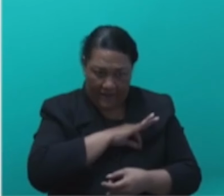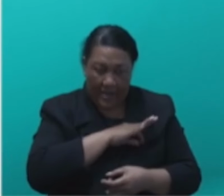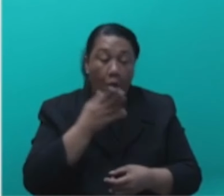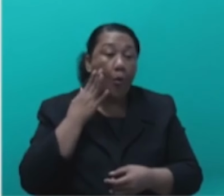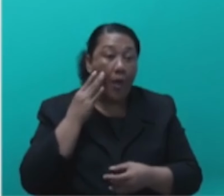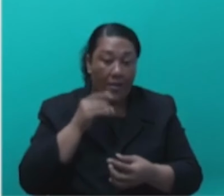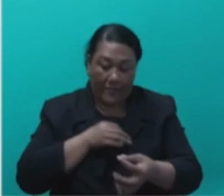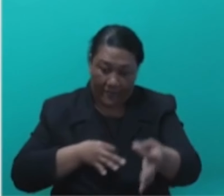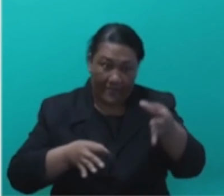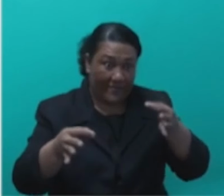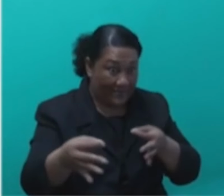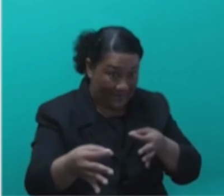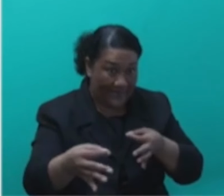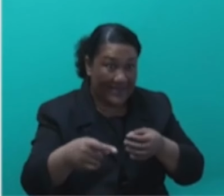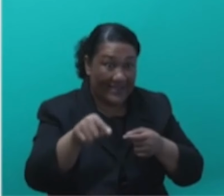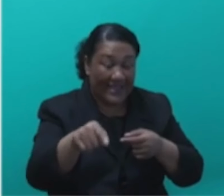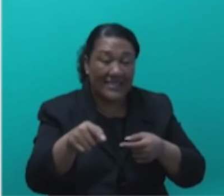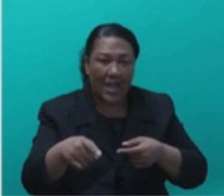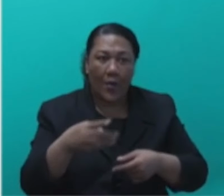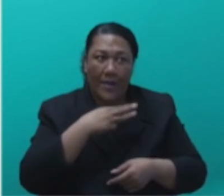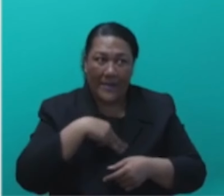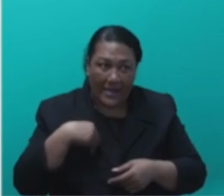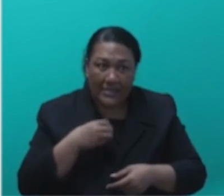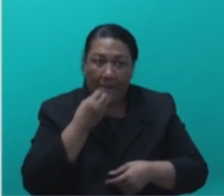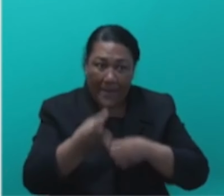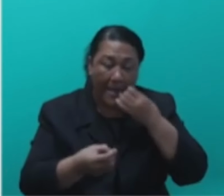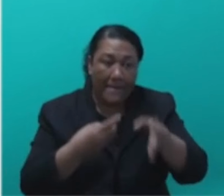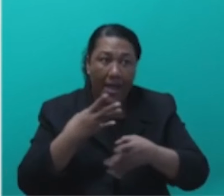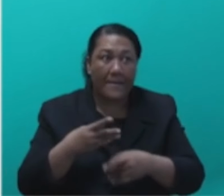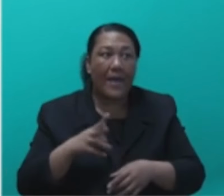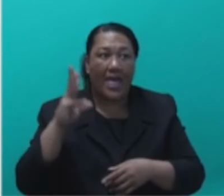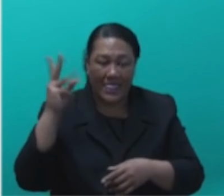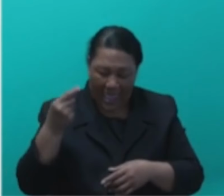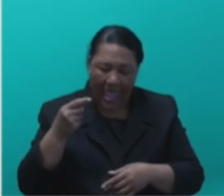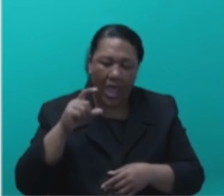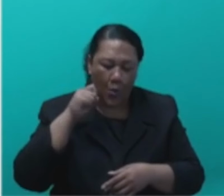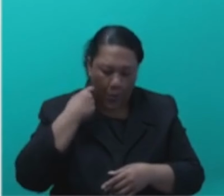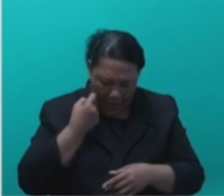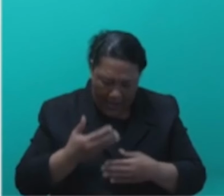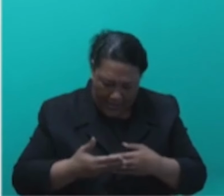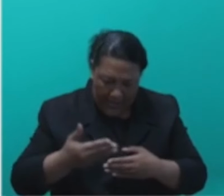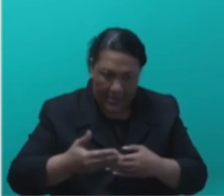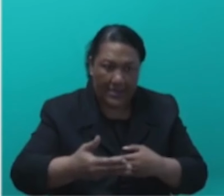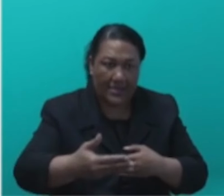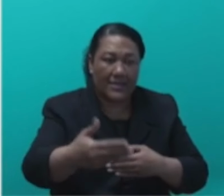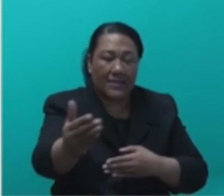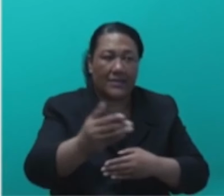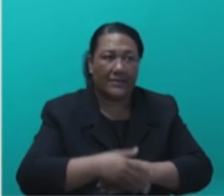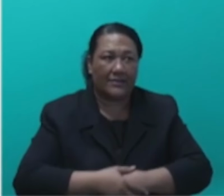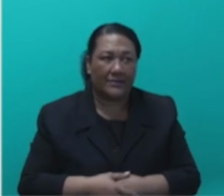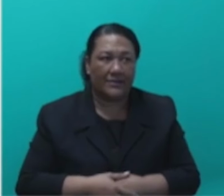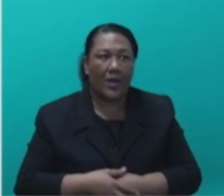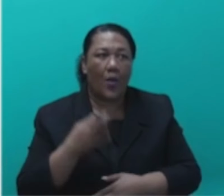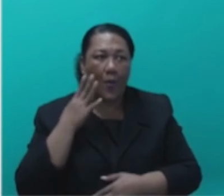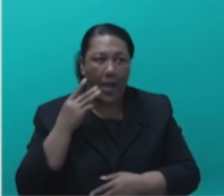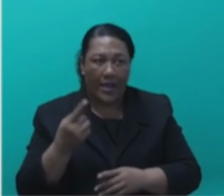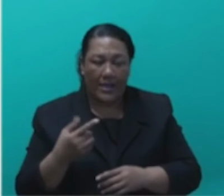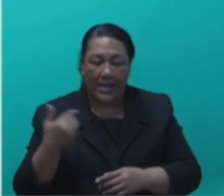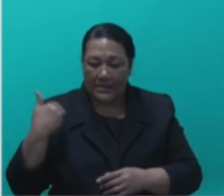made ministerial statements, we knew where to take over from when sides change.